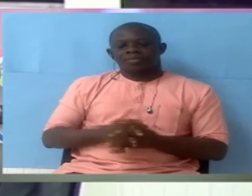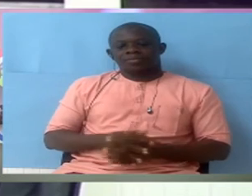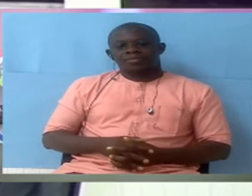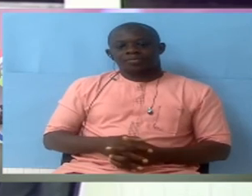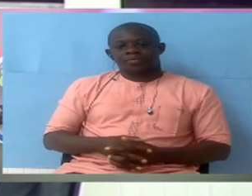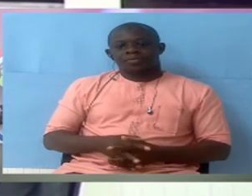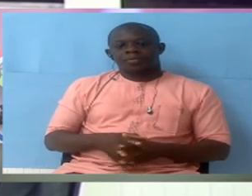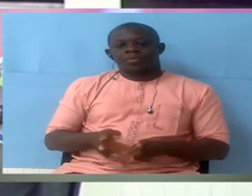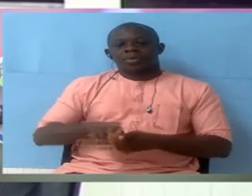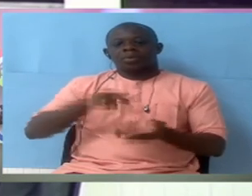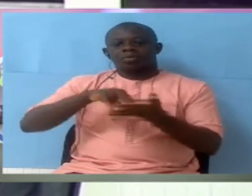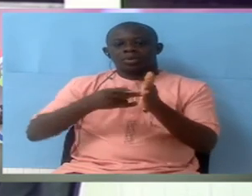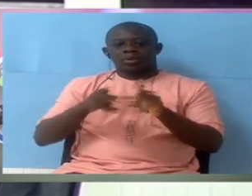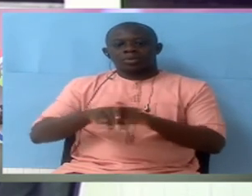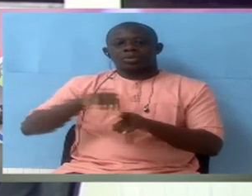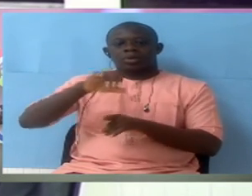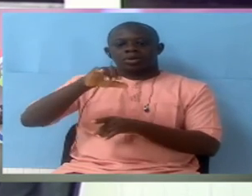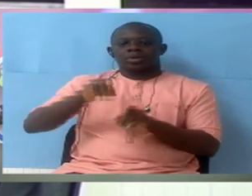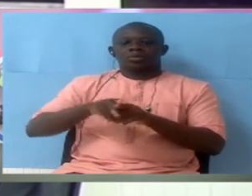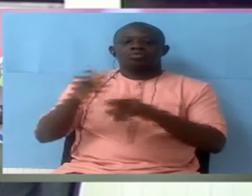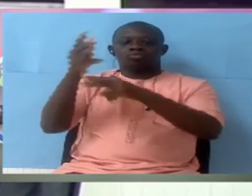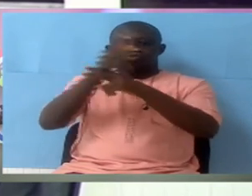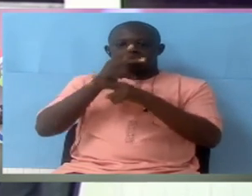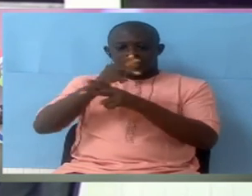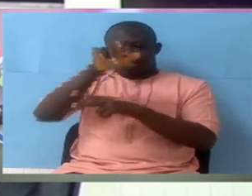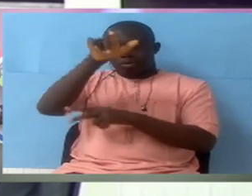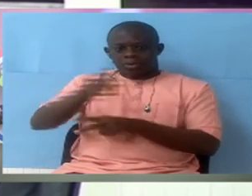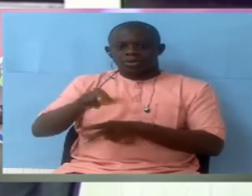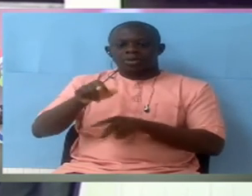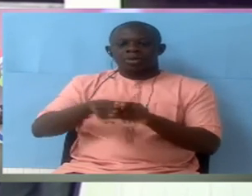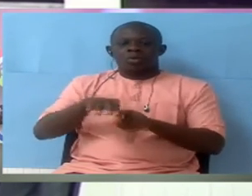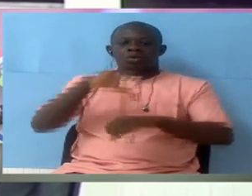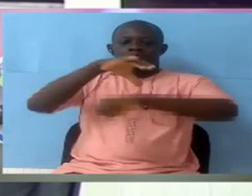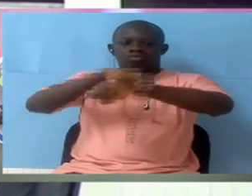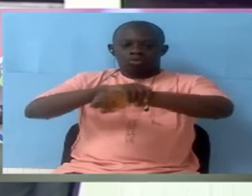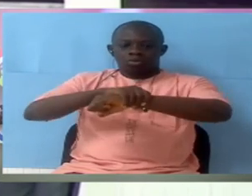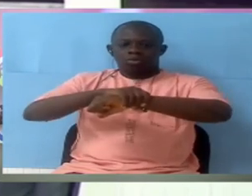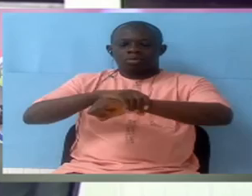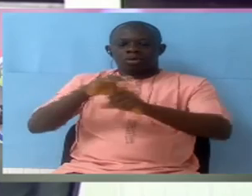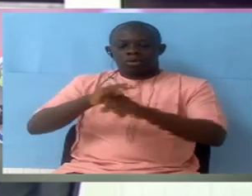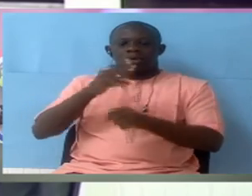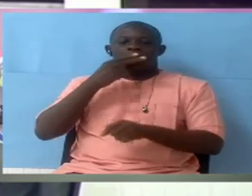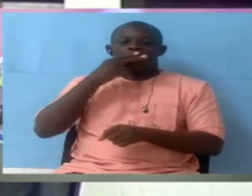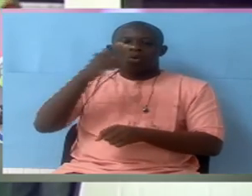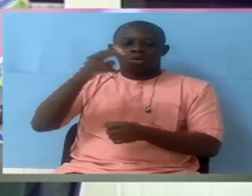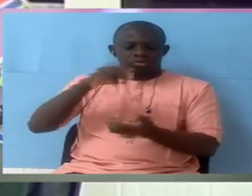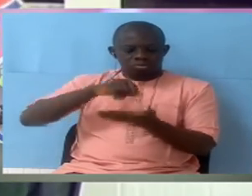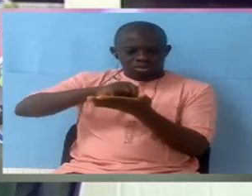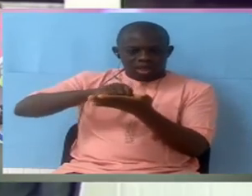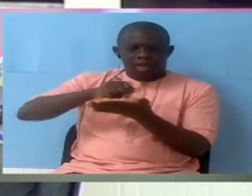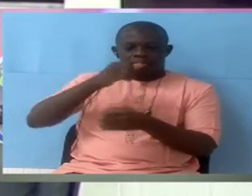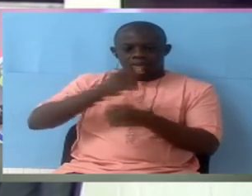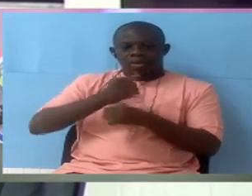xibaar. That a sentryman was caught smoking cannabis. Né amna ko xamné japp nañ ko fofu mu ngi tuk tay.